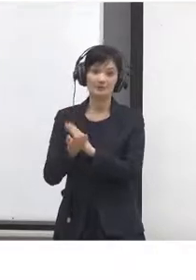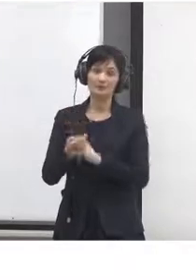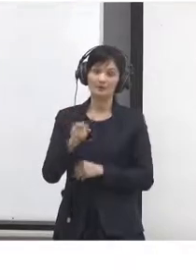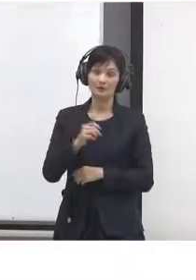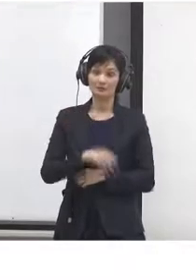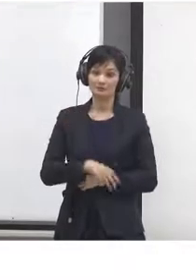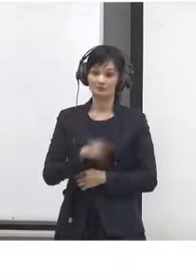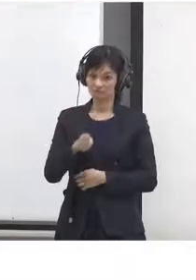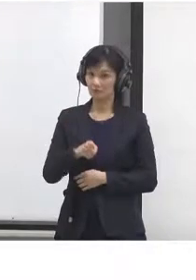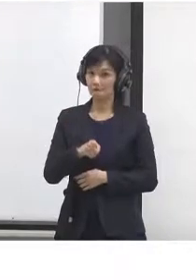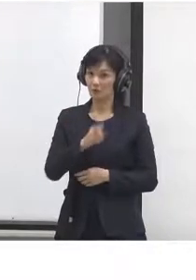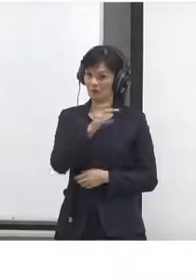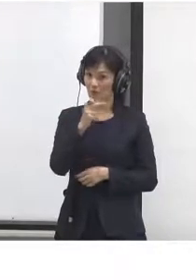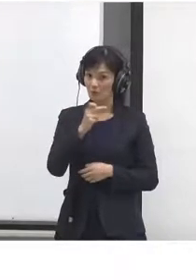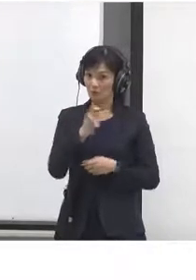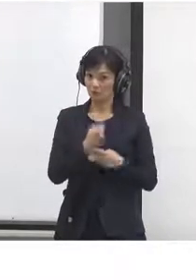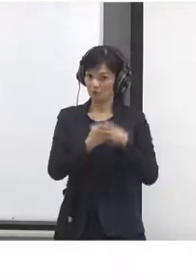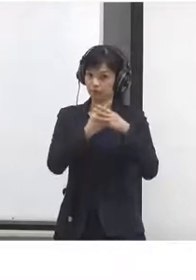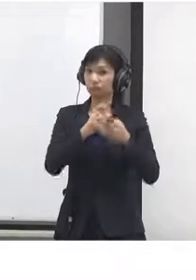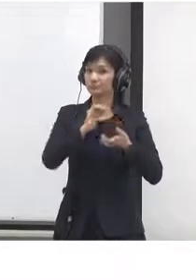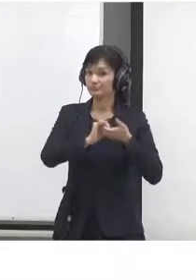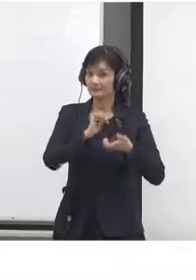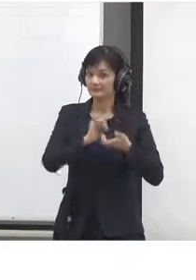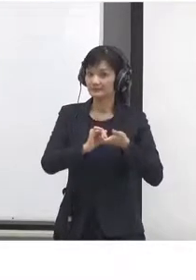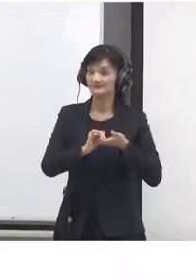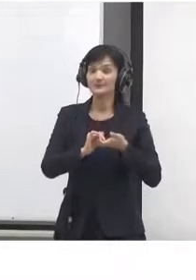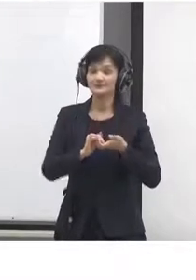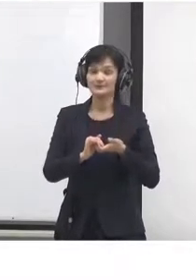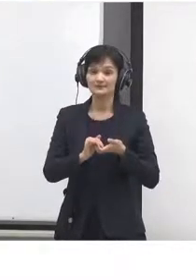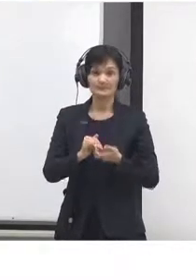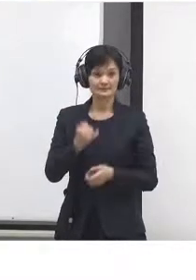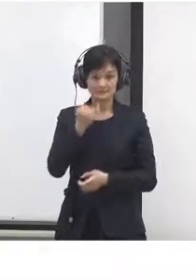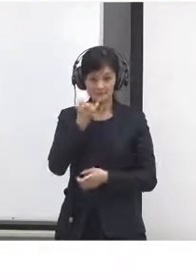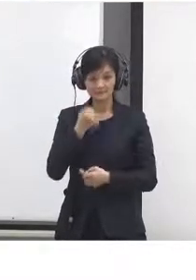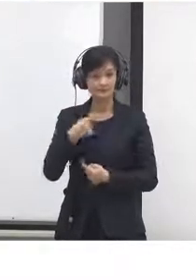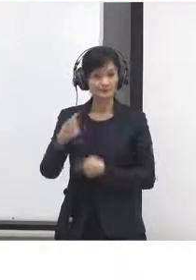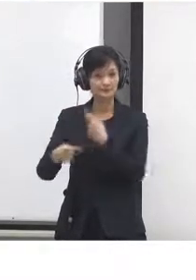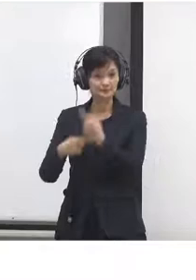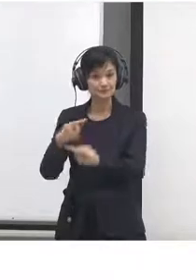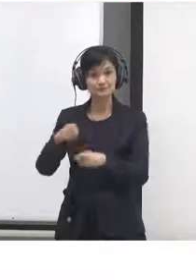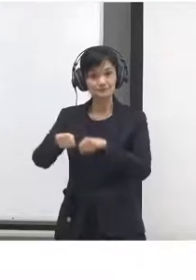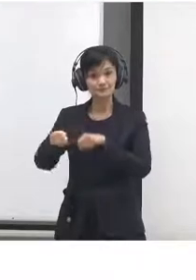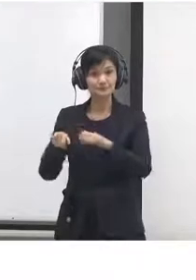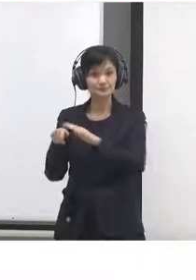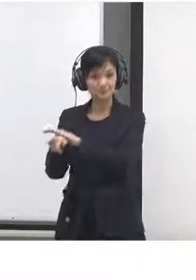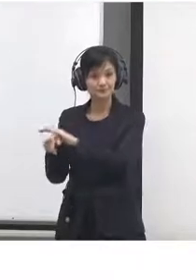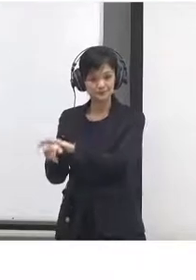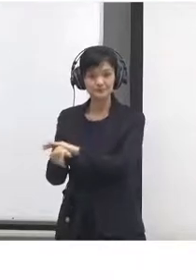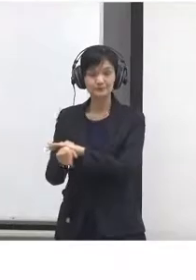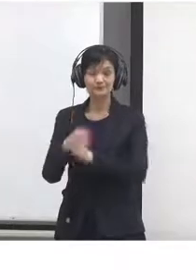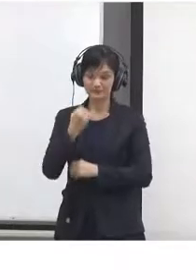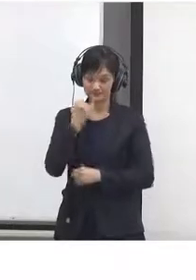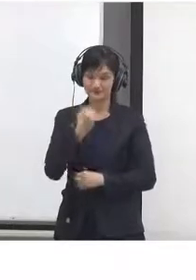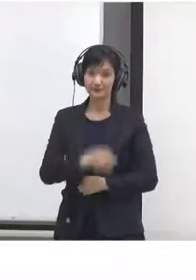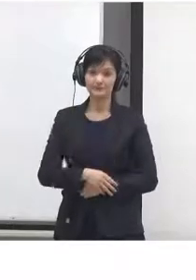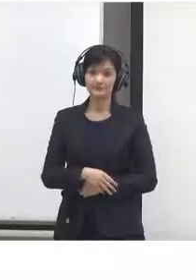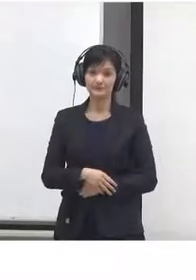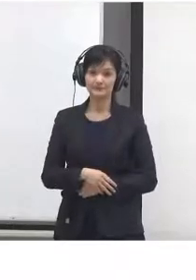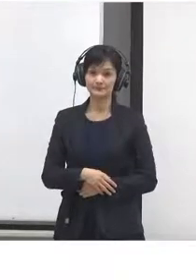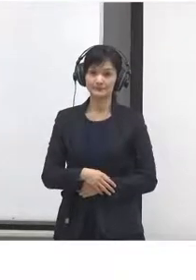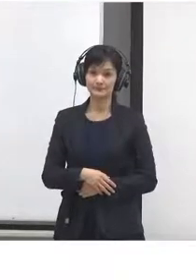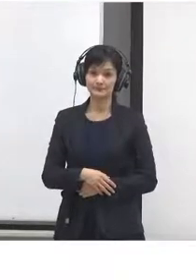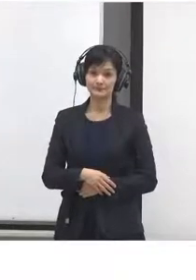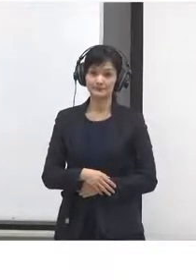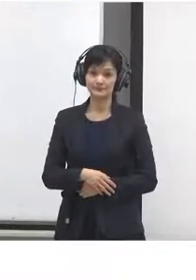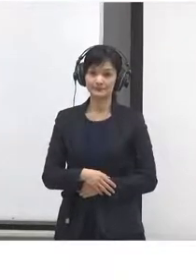in lots of projects. Also, sorry, because friends from